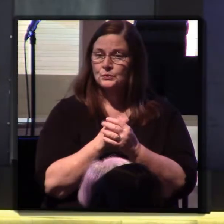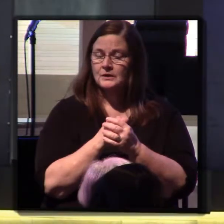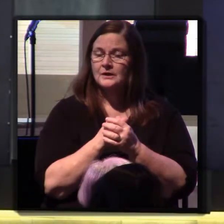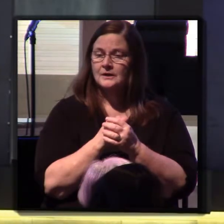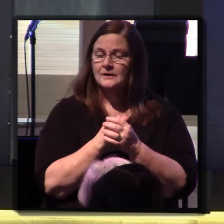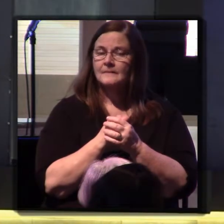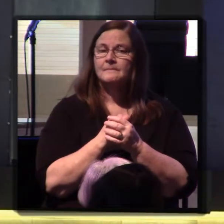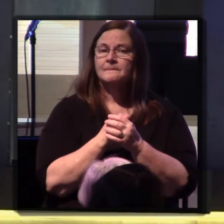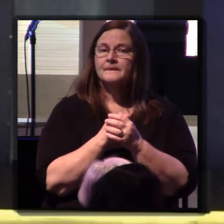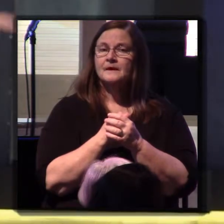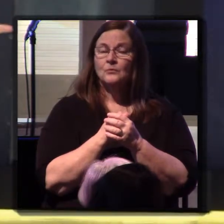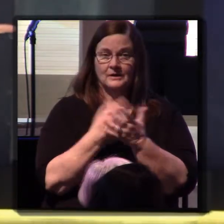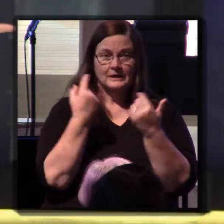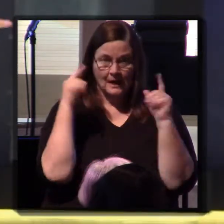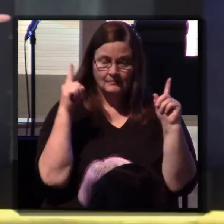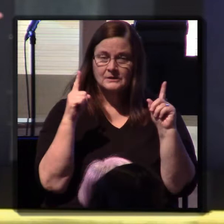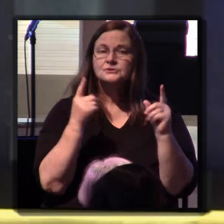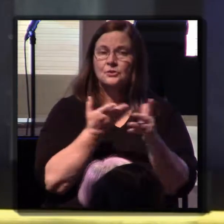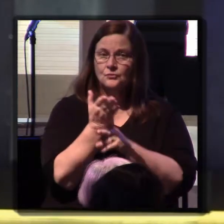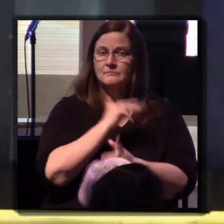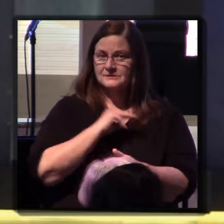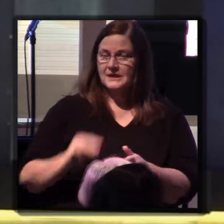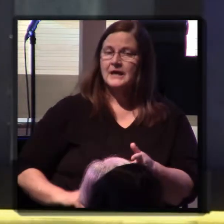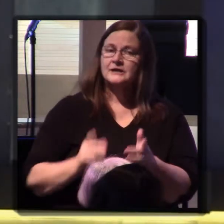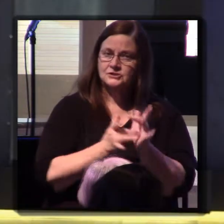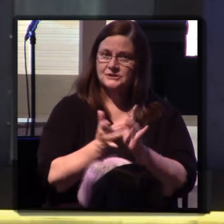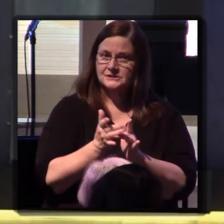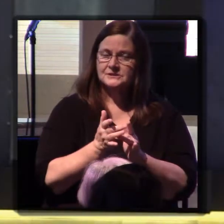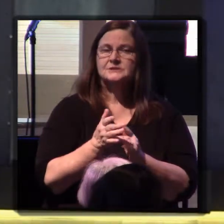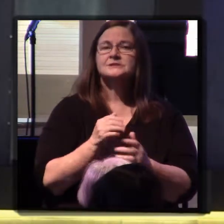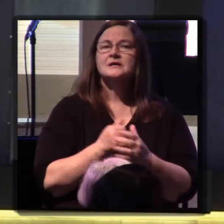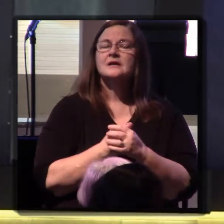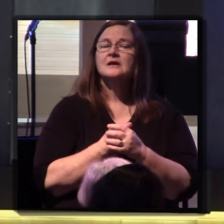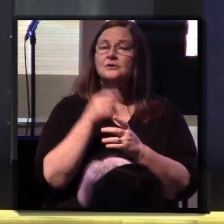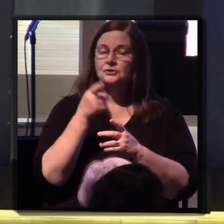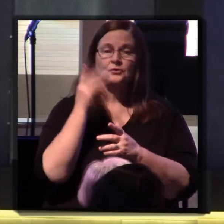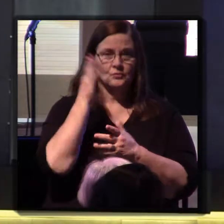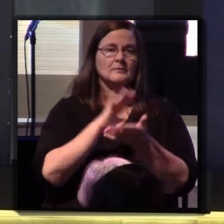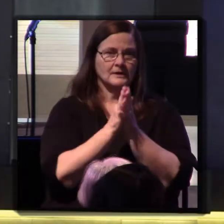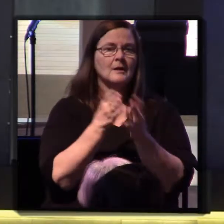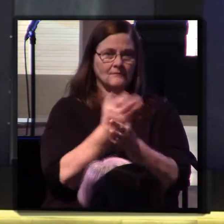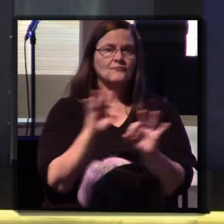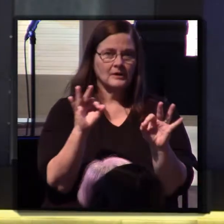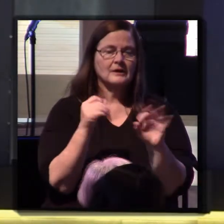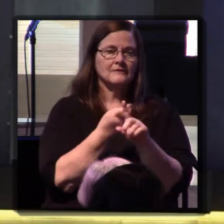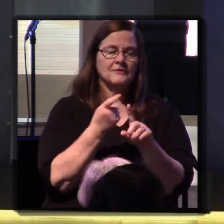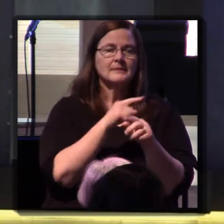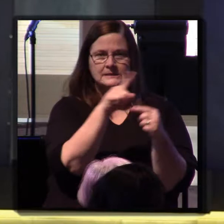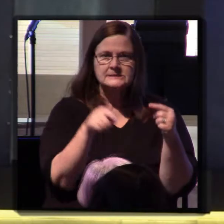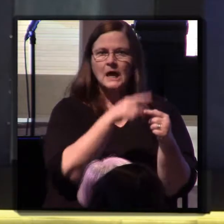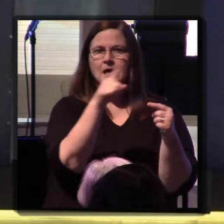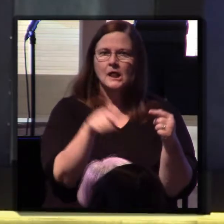that God accomplished what he said he was going to accomplish, and what I am telling you he accomplished in the person of Messiah, Jesus of